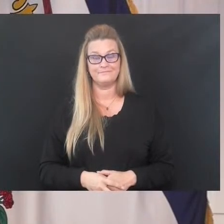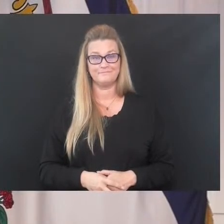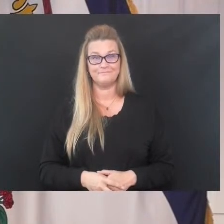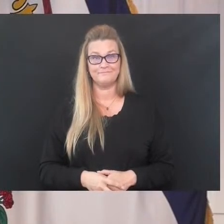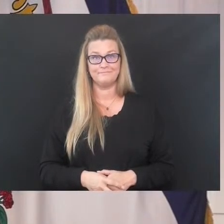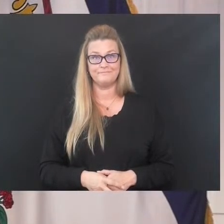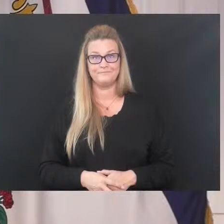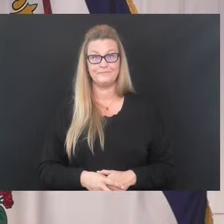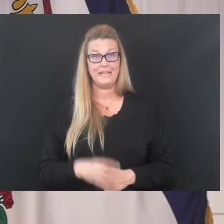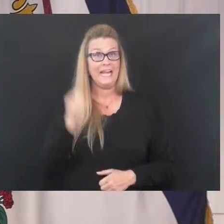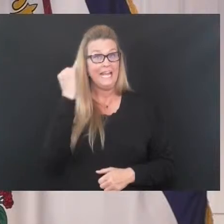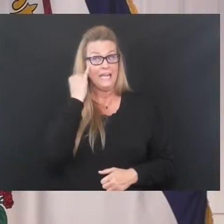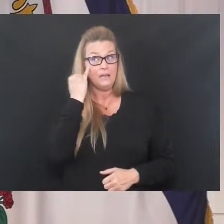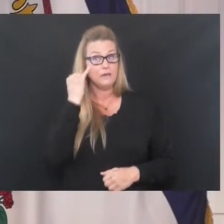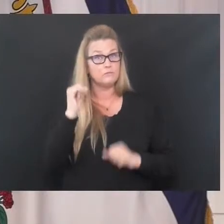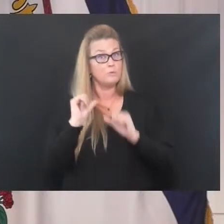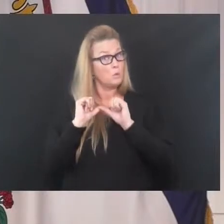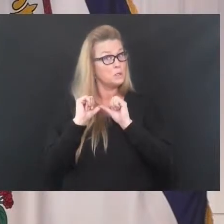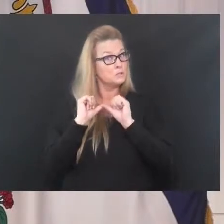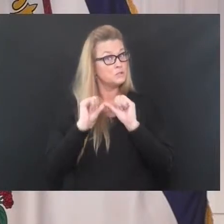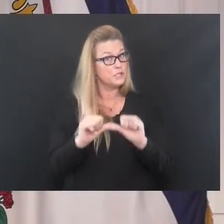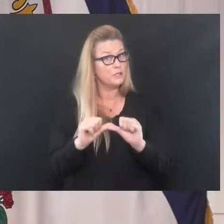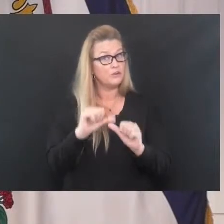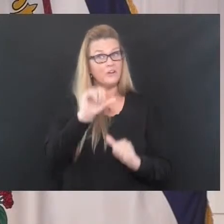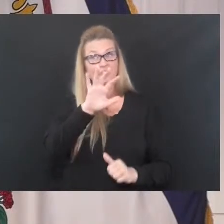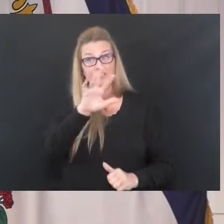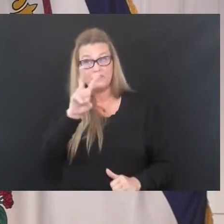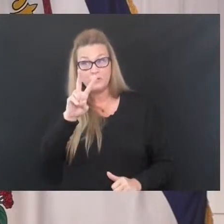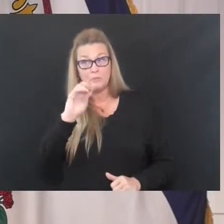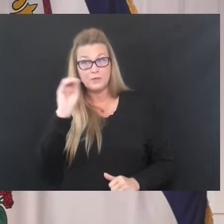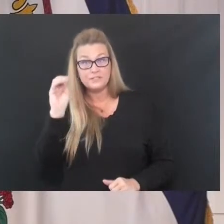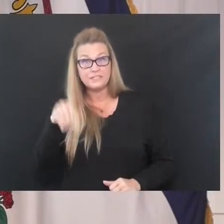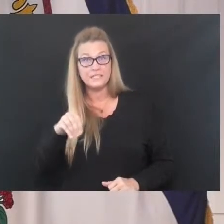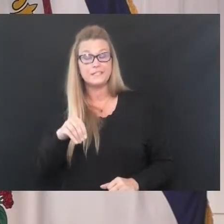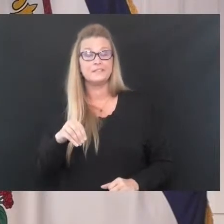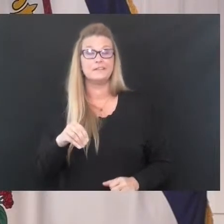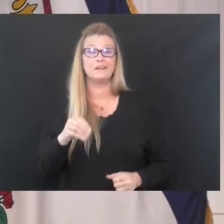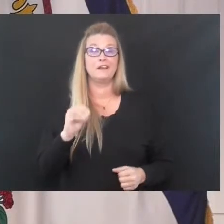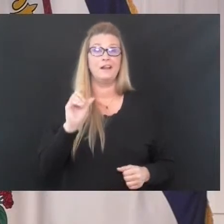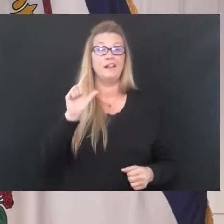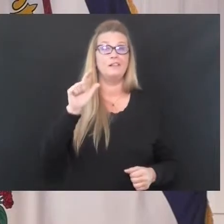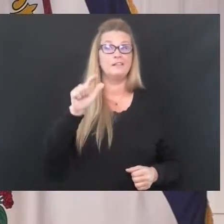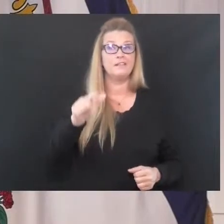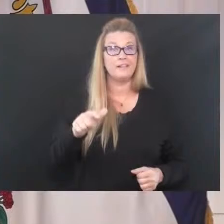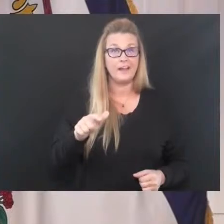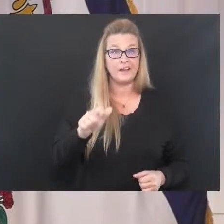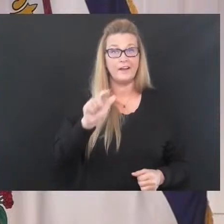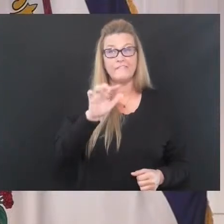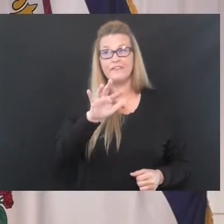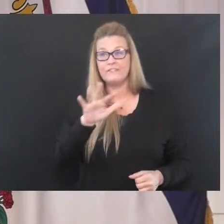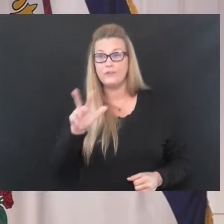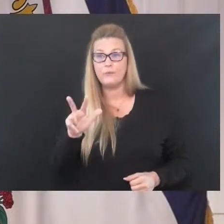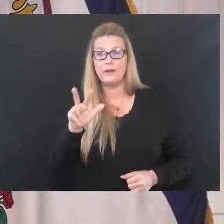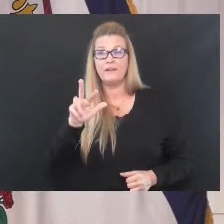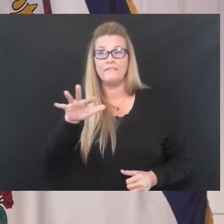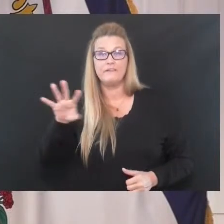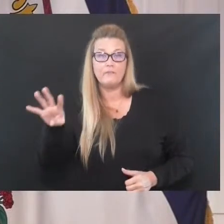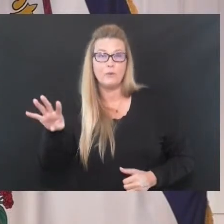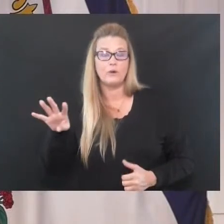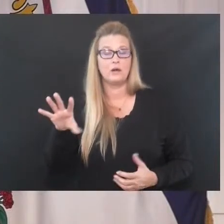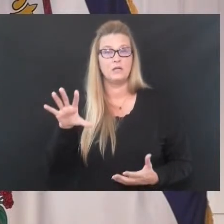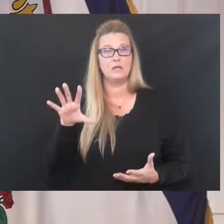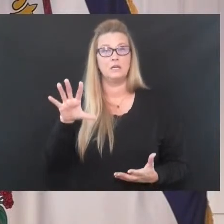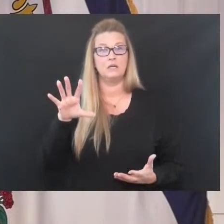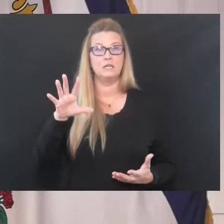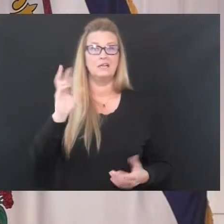if we continue on the path of 52, and then at some point in time we'll get to 53 or 4, and then